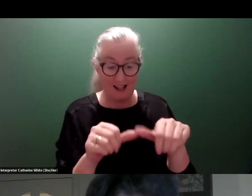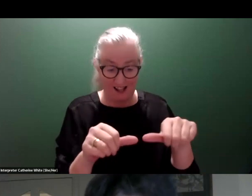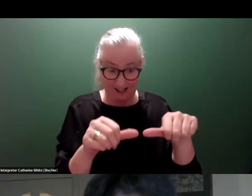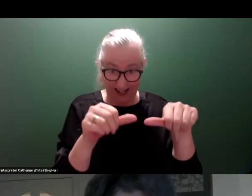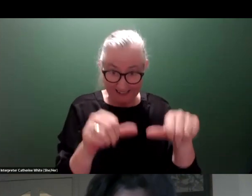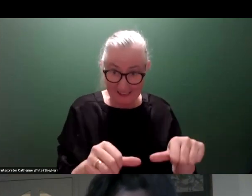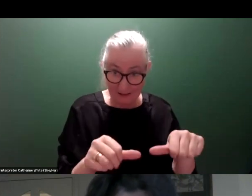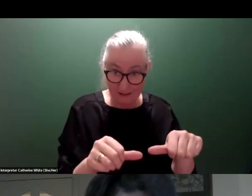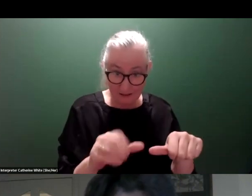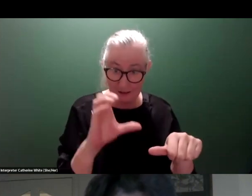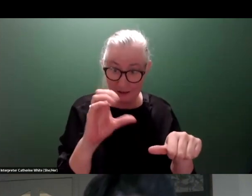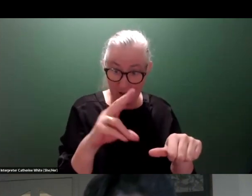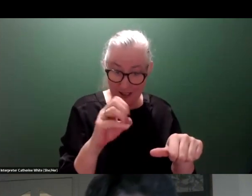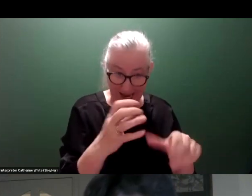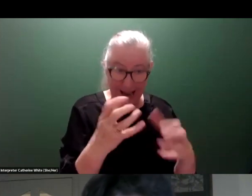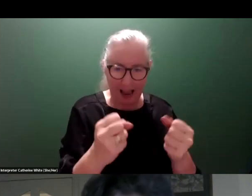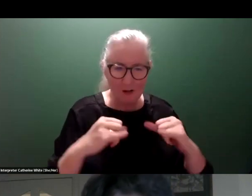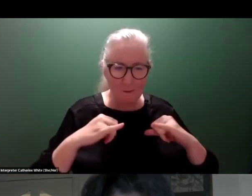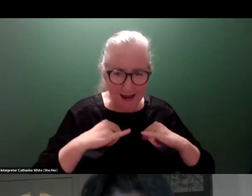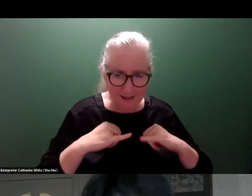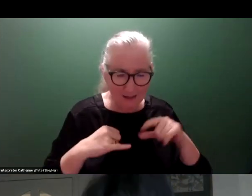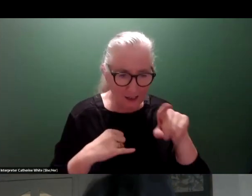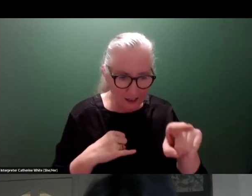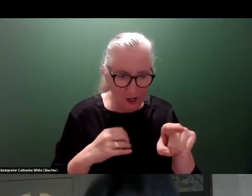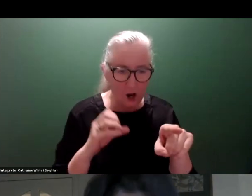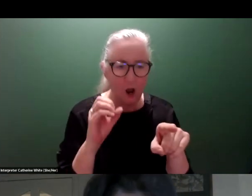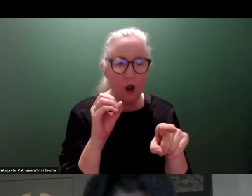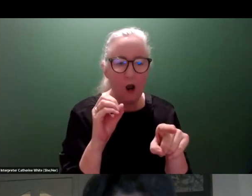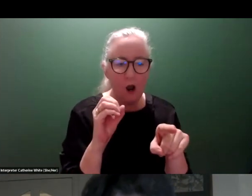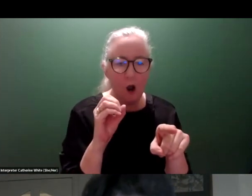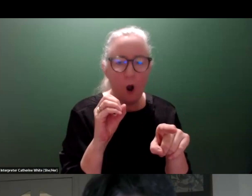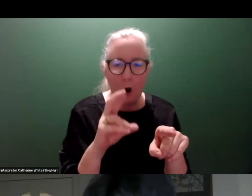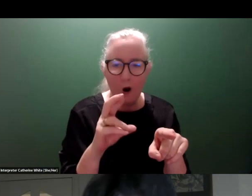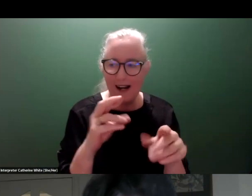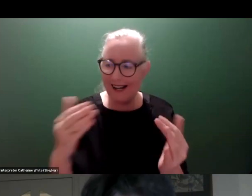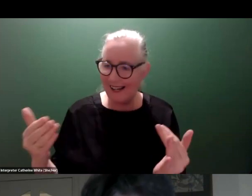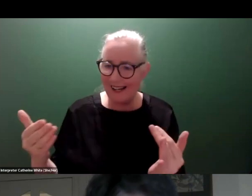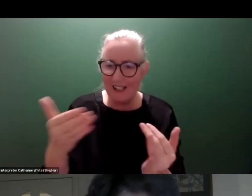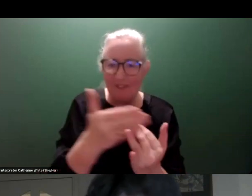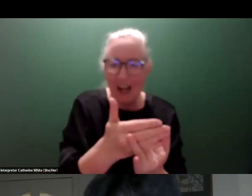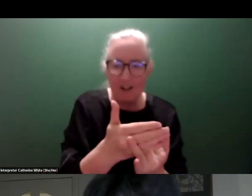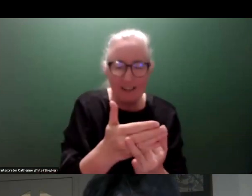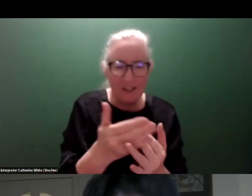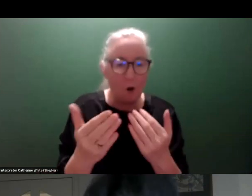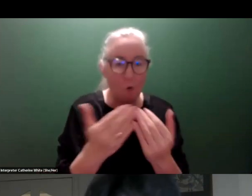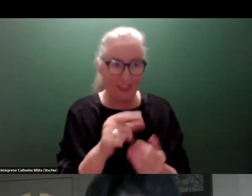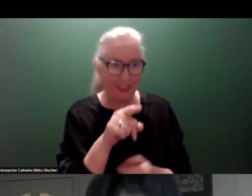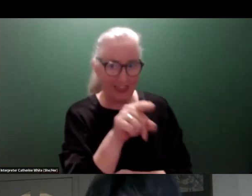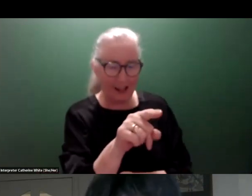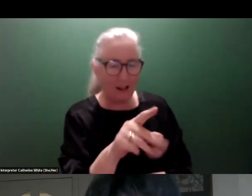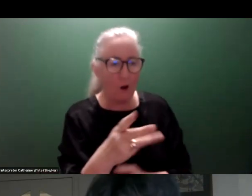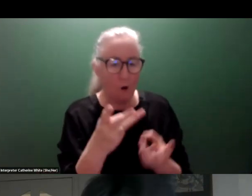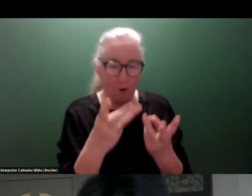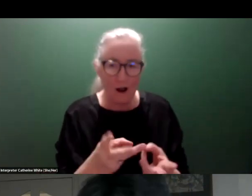have capacity, or you are proceeding on the basis of the interventions in accordance with their will and preference and for